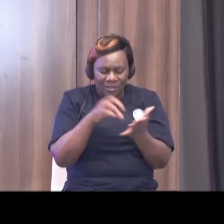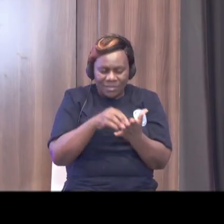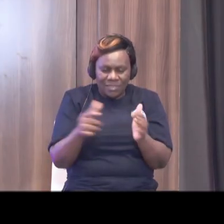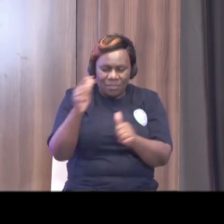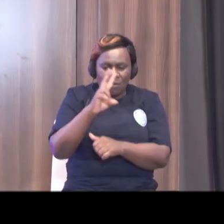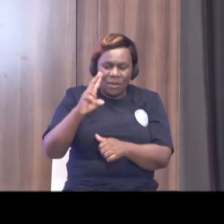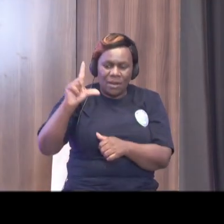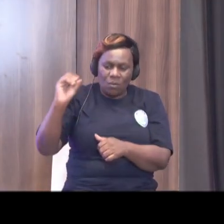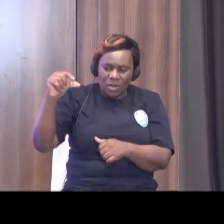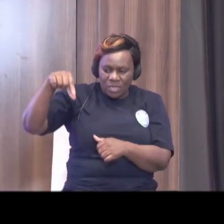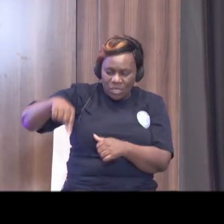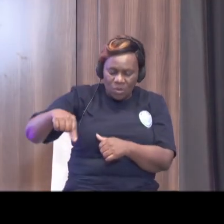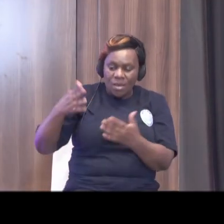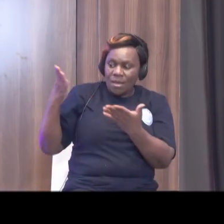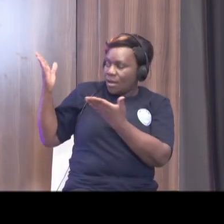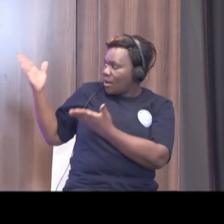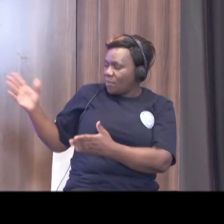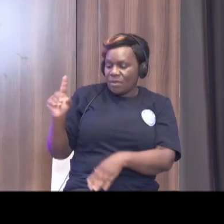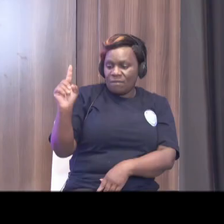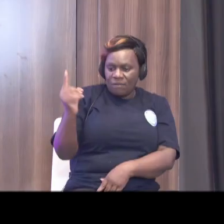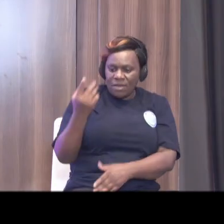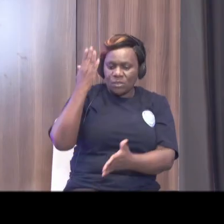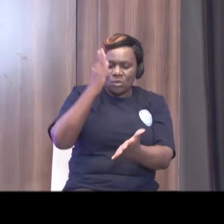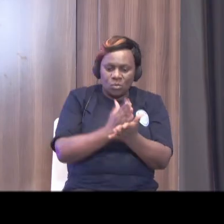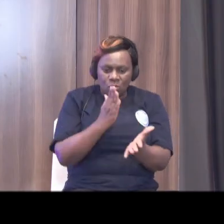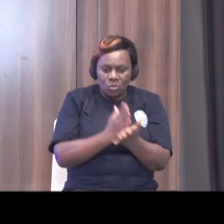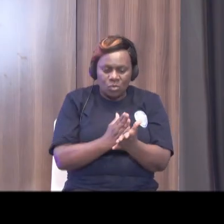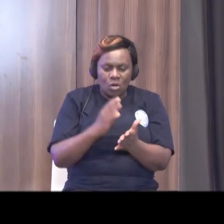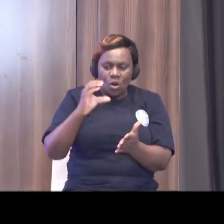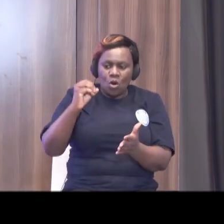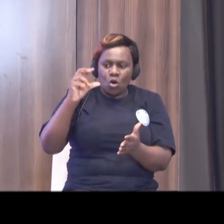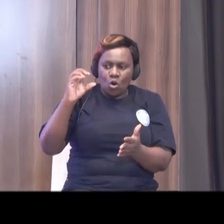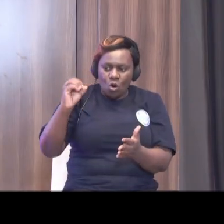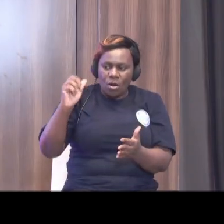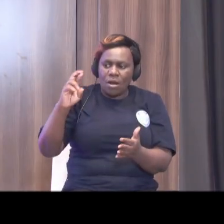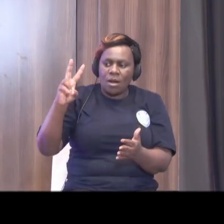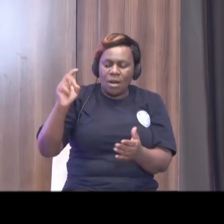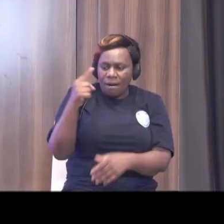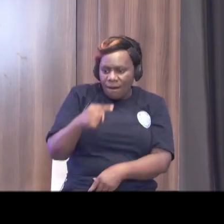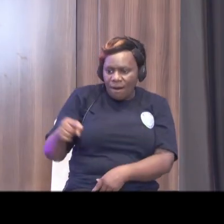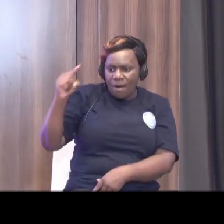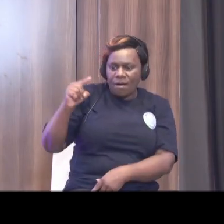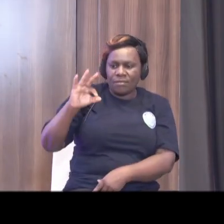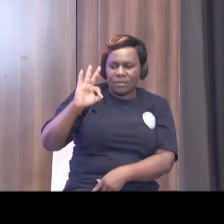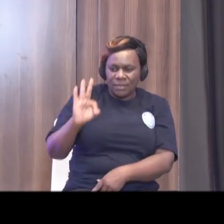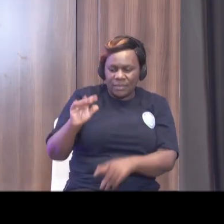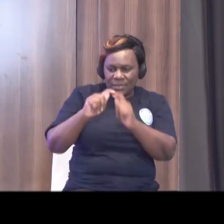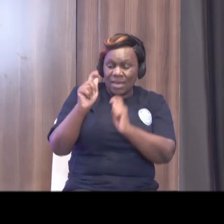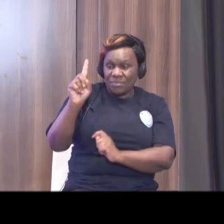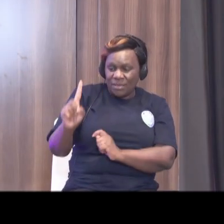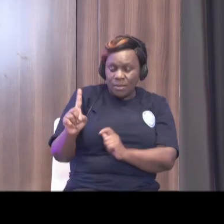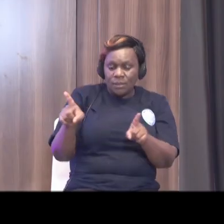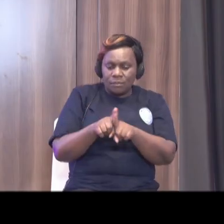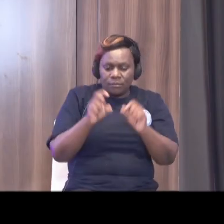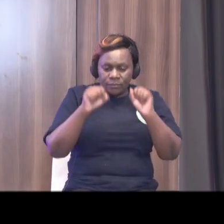generate the calm curve. And here is your first real calm curve for serotype 3 early onset disease. And then